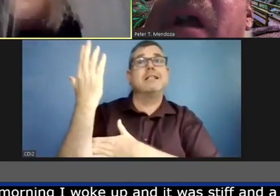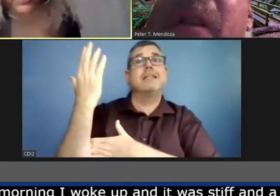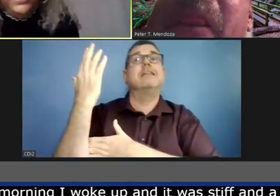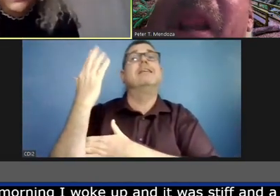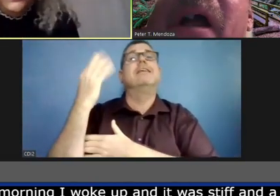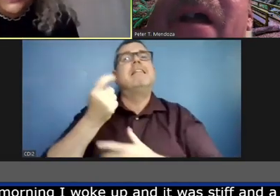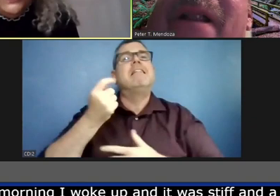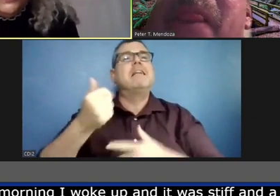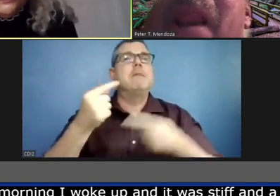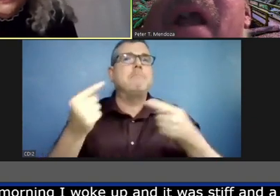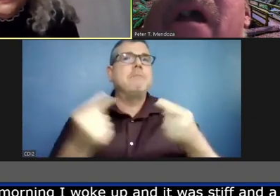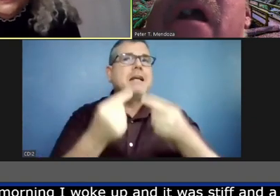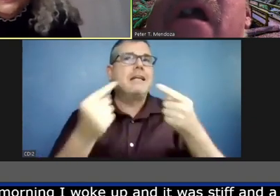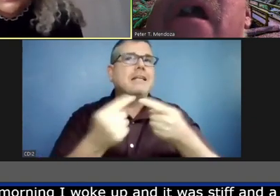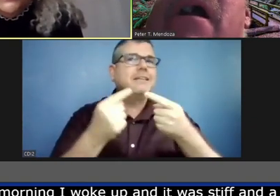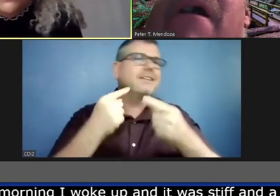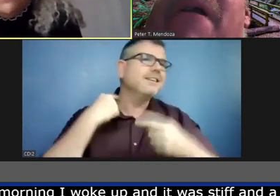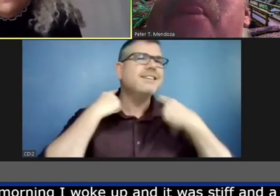fine.